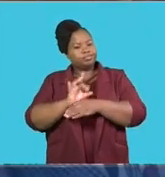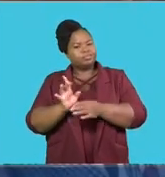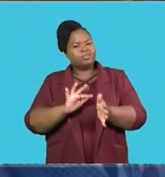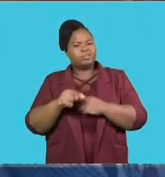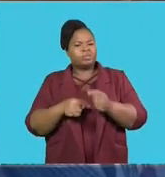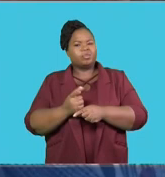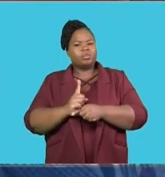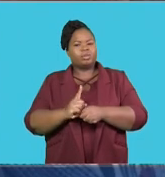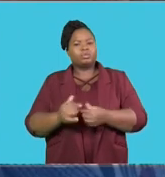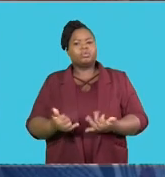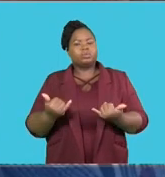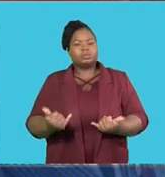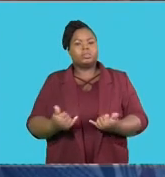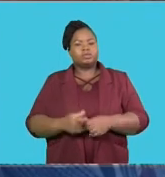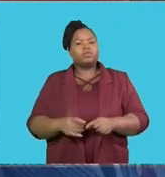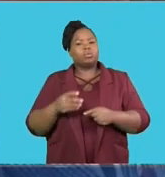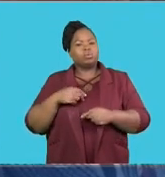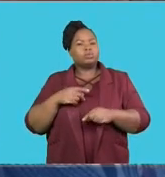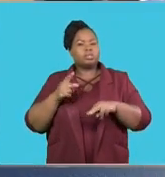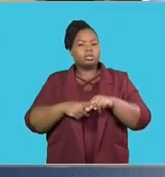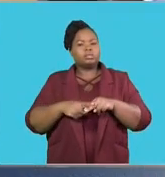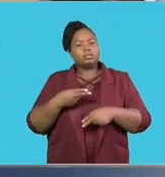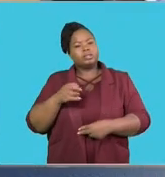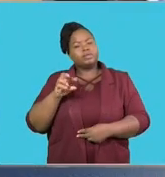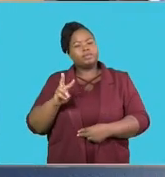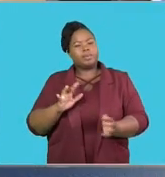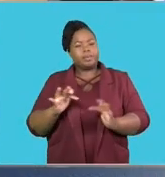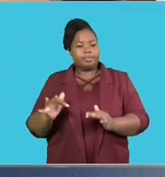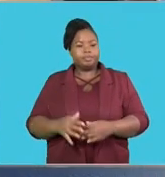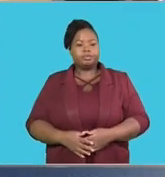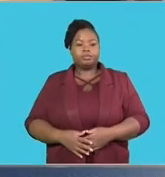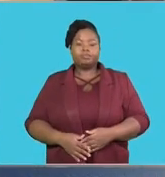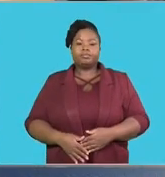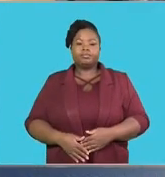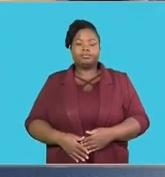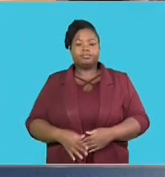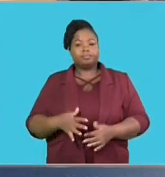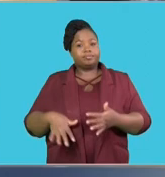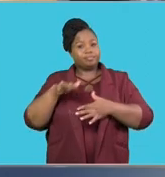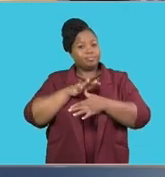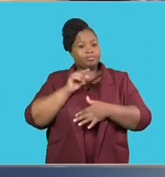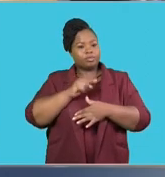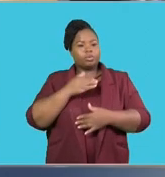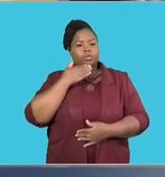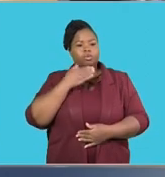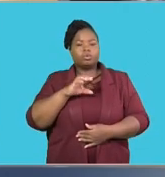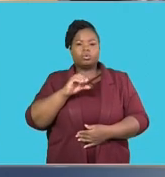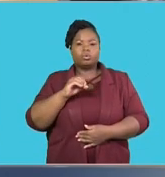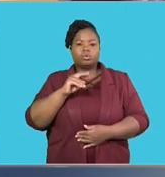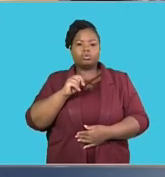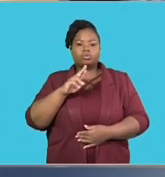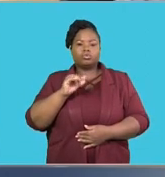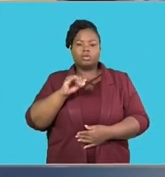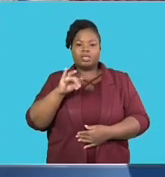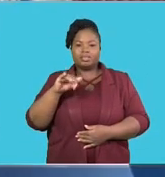ya bosololatlhapi le kokwanatlhoko ya lona. Motsamaisi wa tema tsa tlhagiso leseding mokgatlhong wa Contralesa